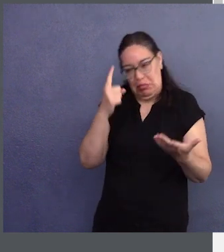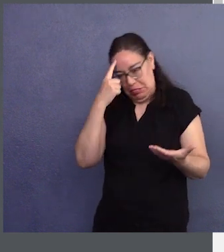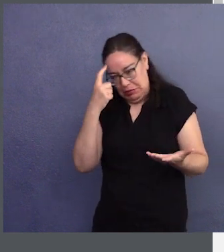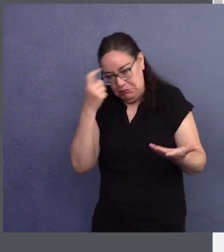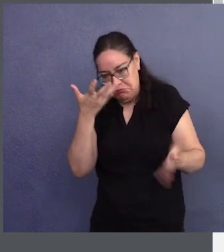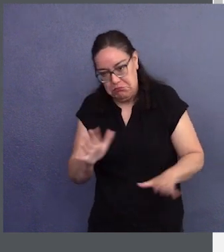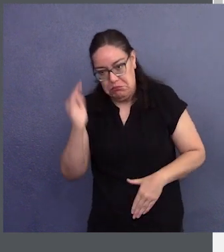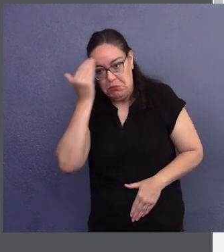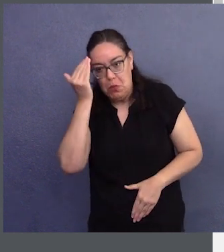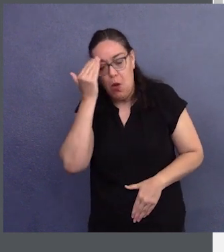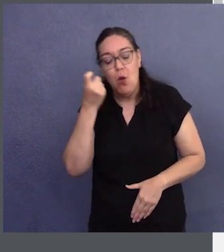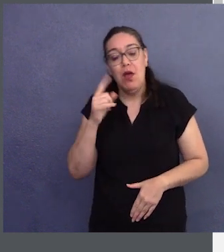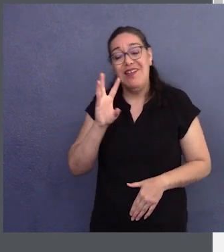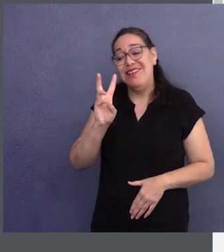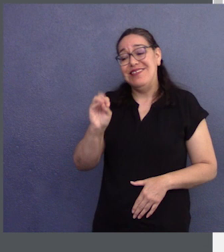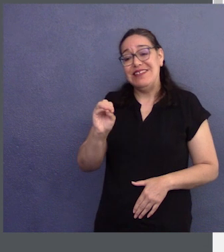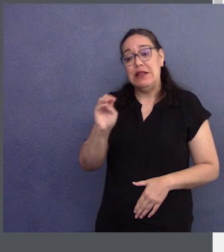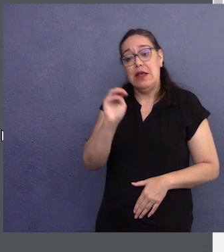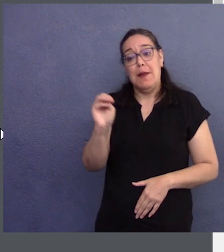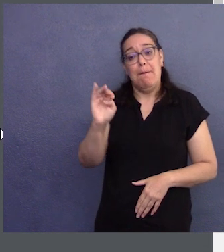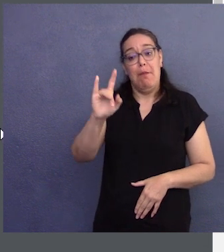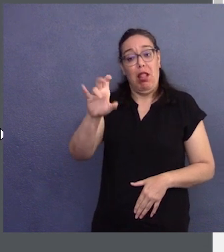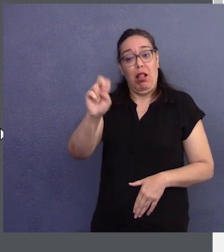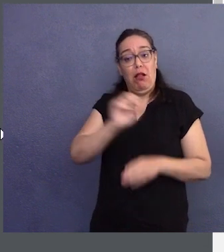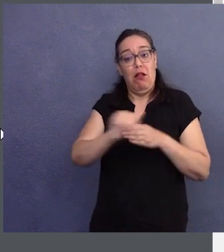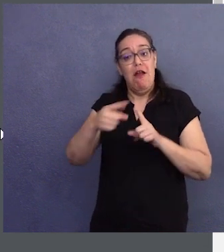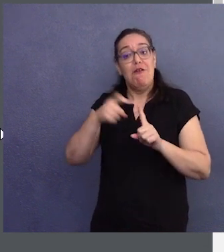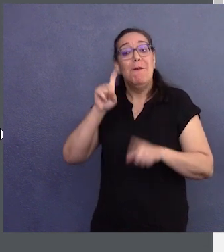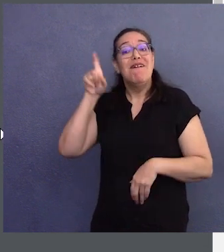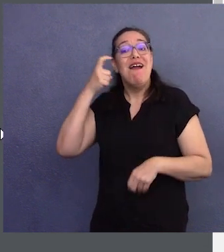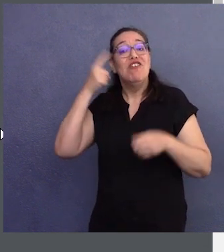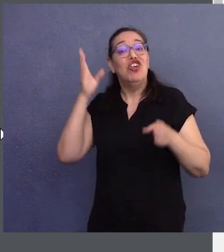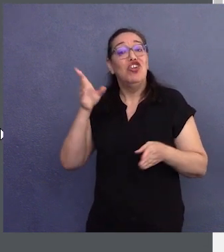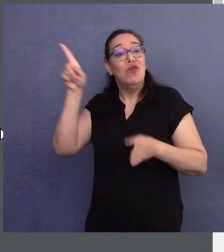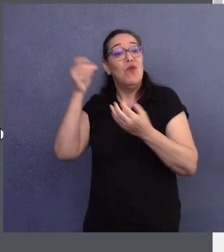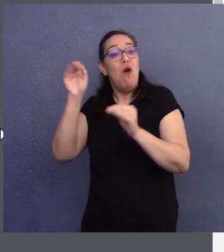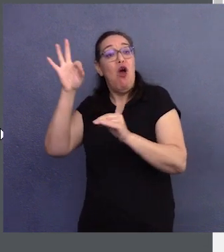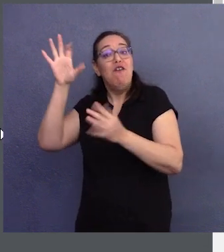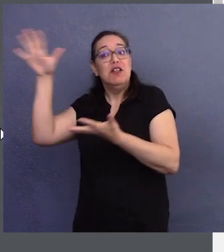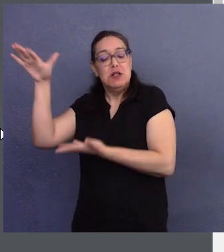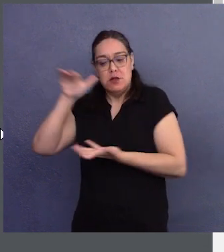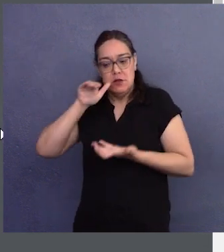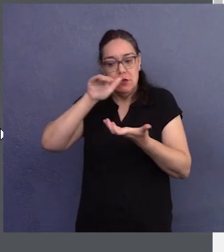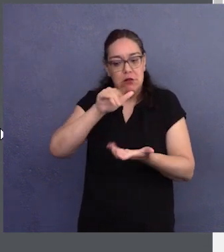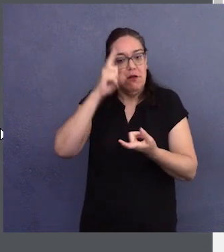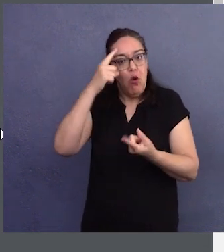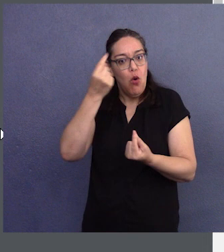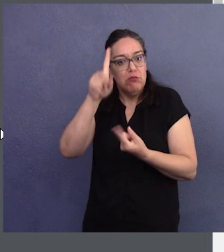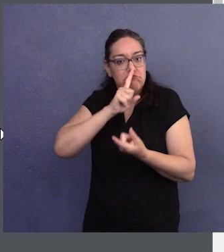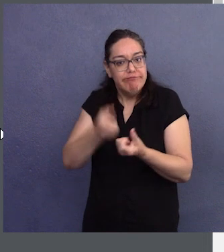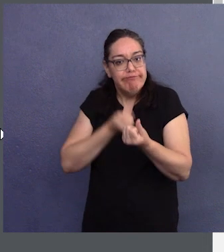that 60 million have been set aside from the governor's office to really support